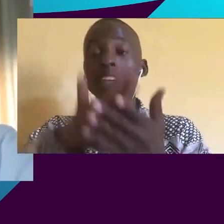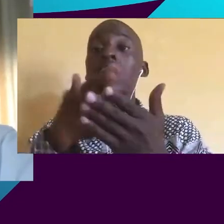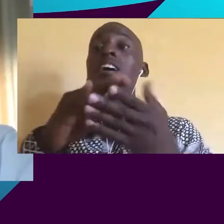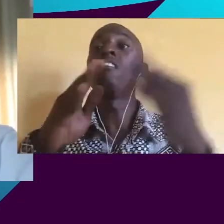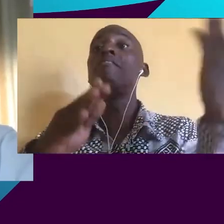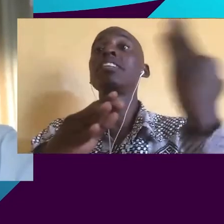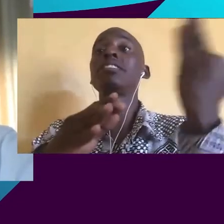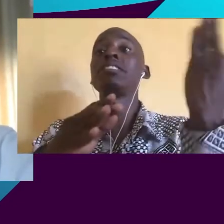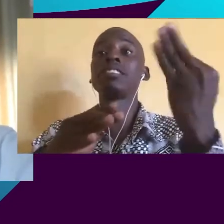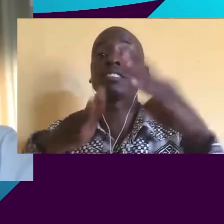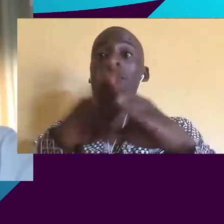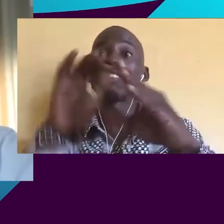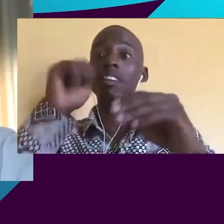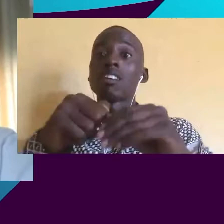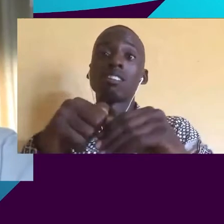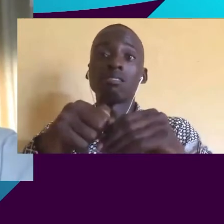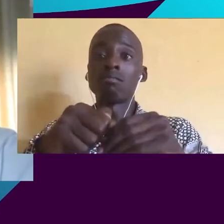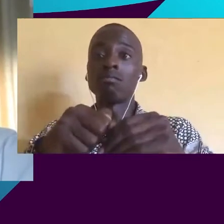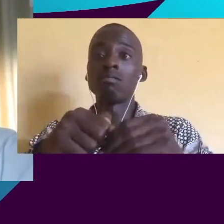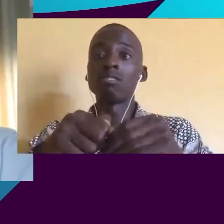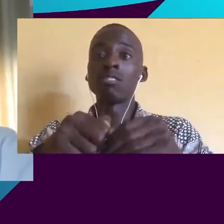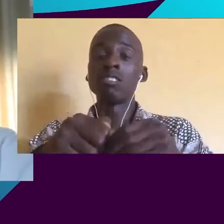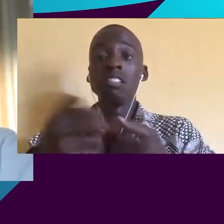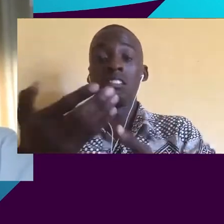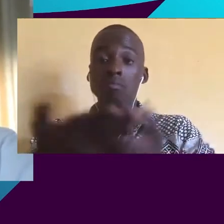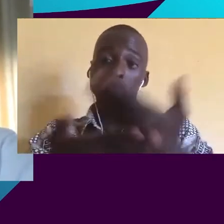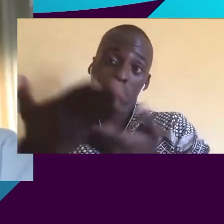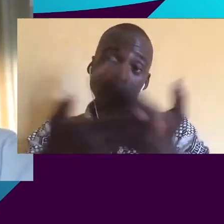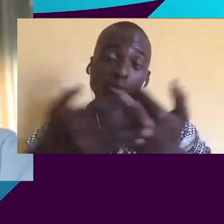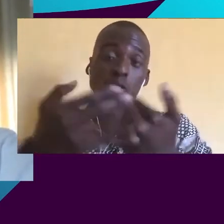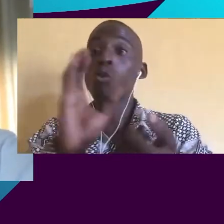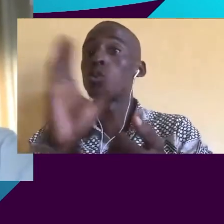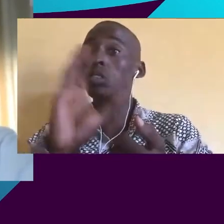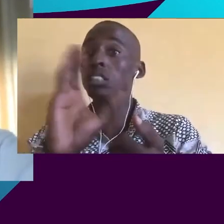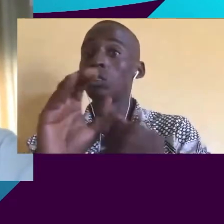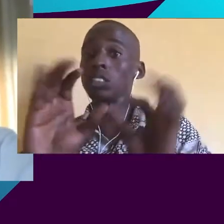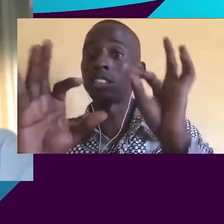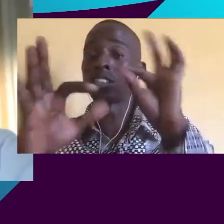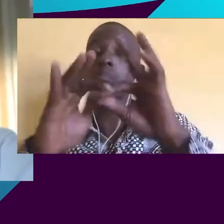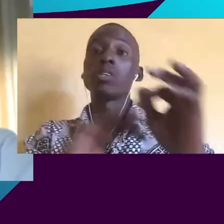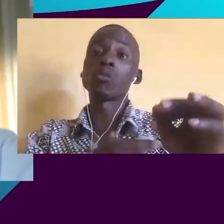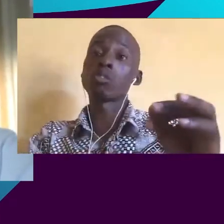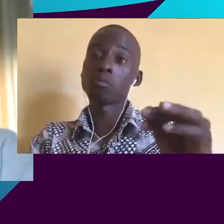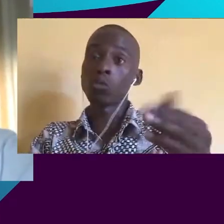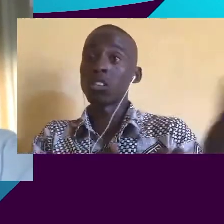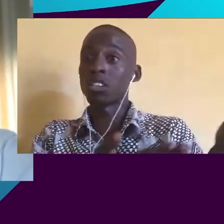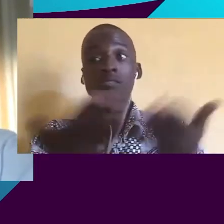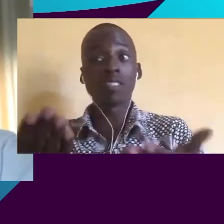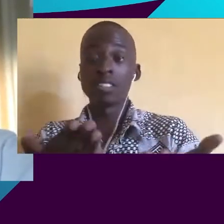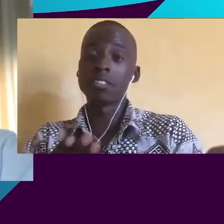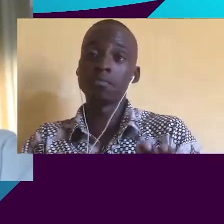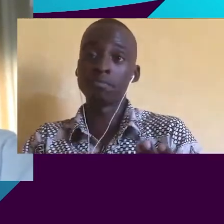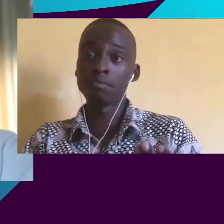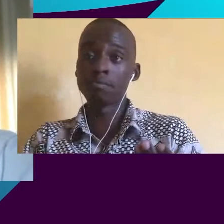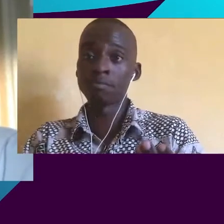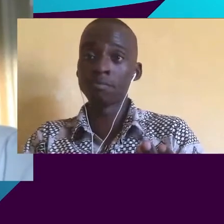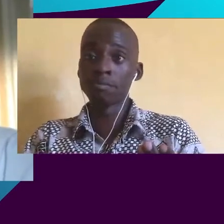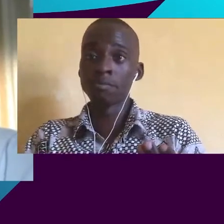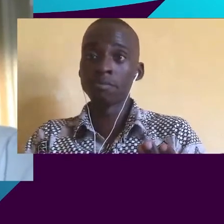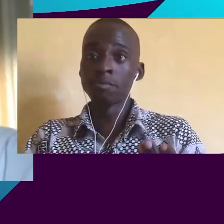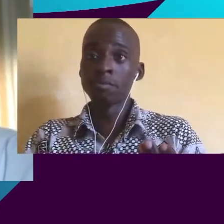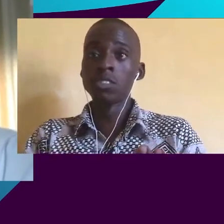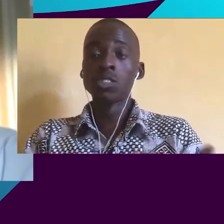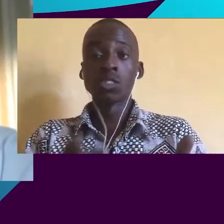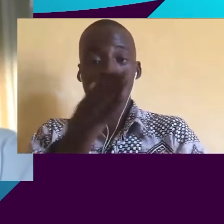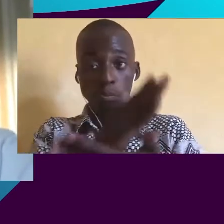talk to our administration for our courses that are coming. Women only, maybe we invite them to part with us. And also,